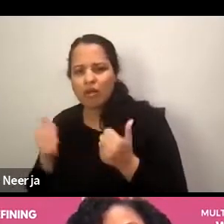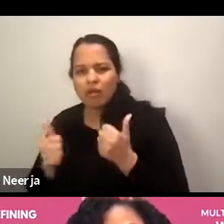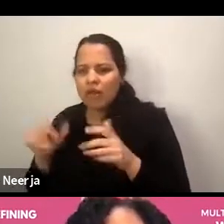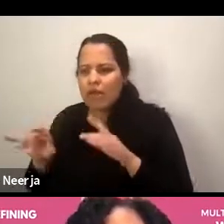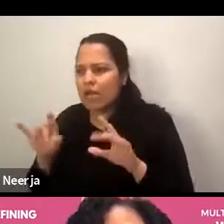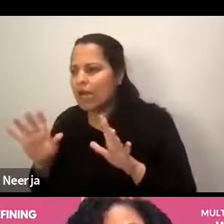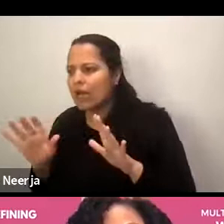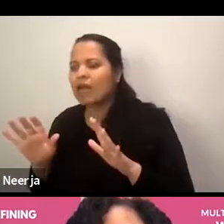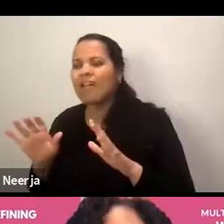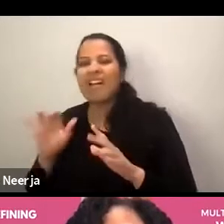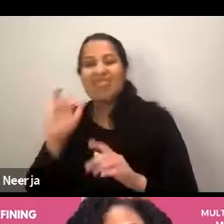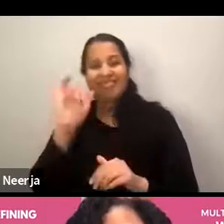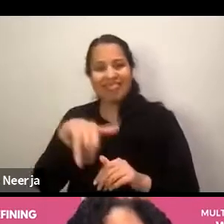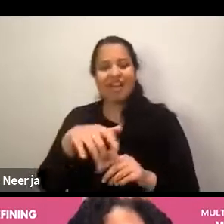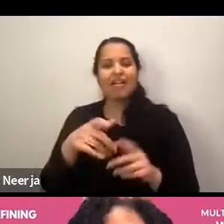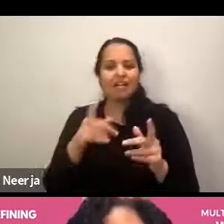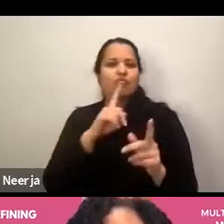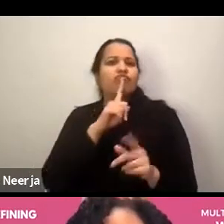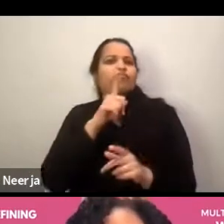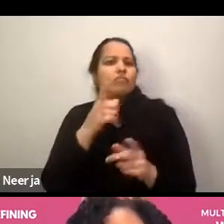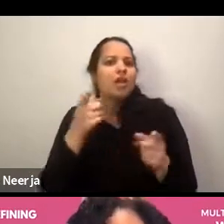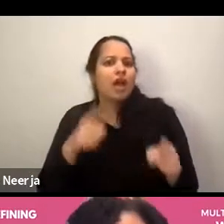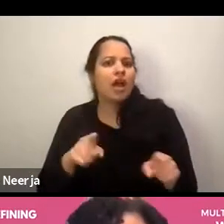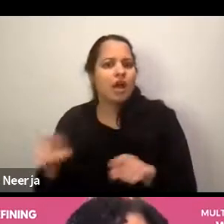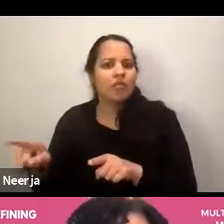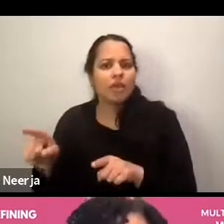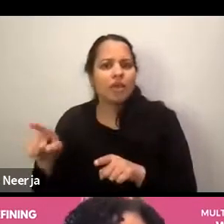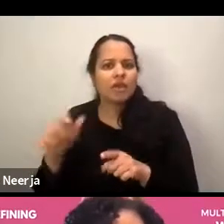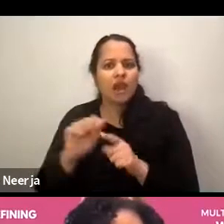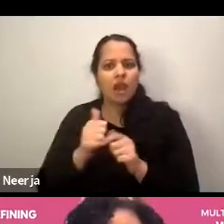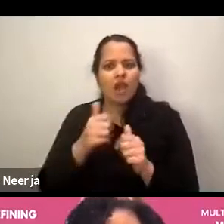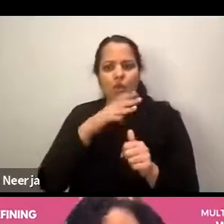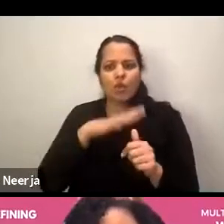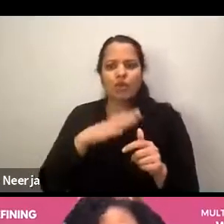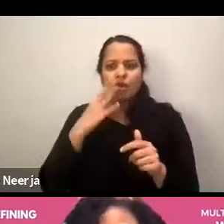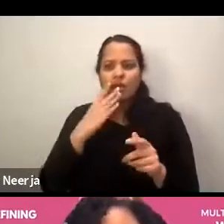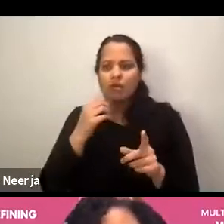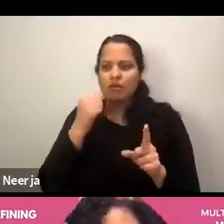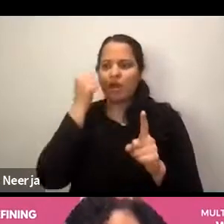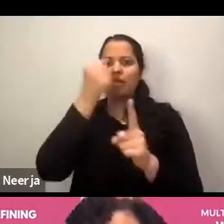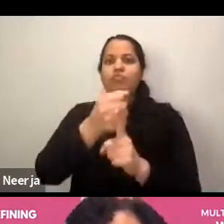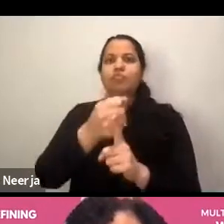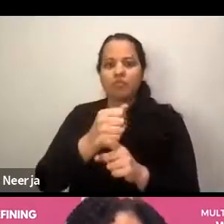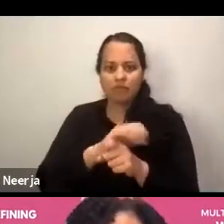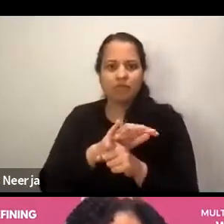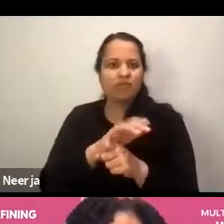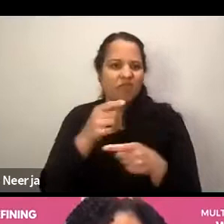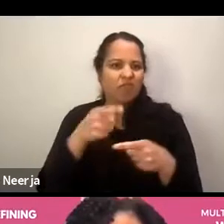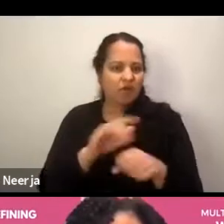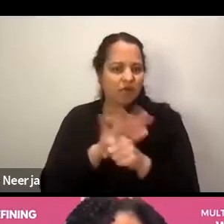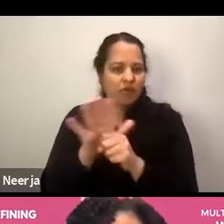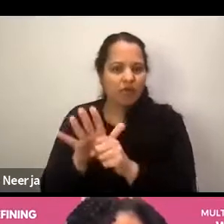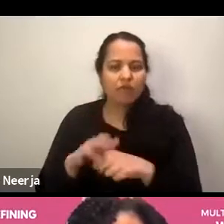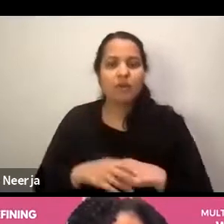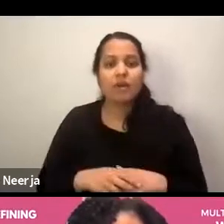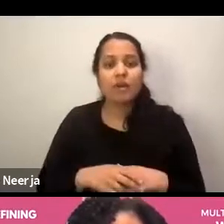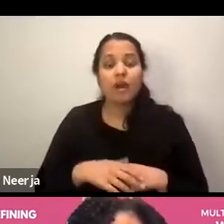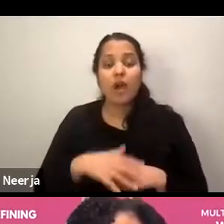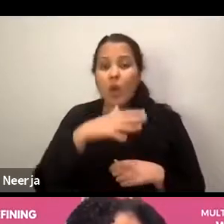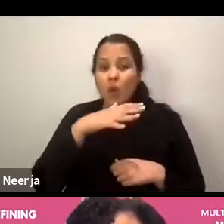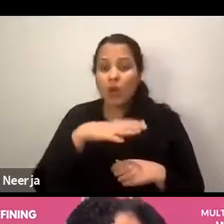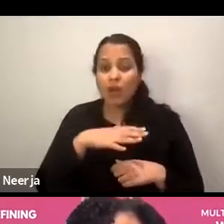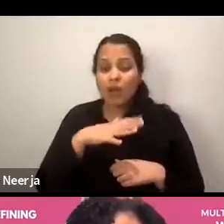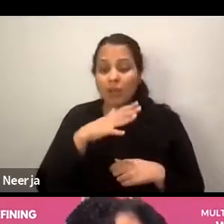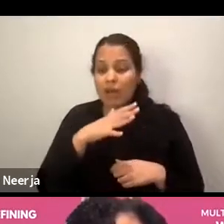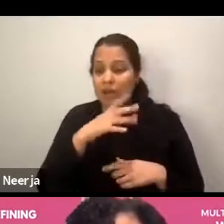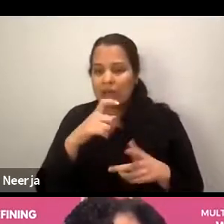color. When mothers have to figure out how they're going to put food on the table versus buy